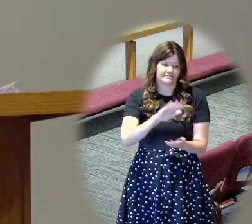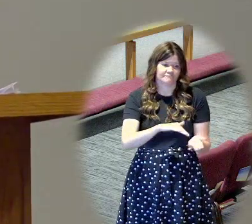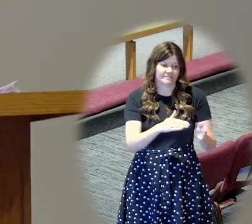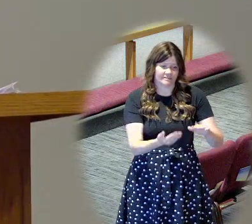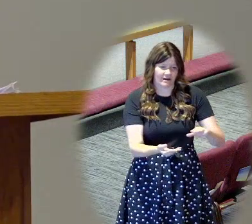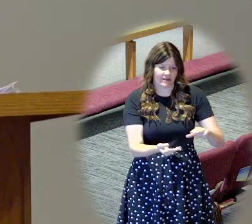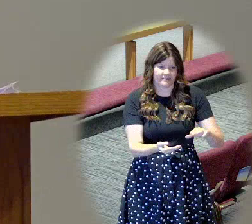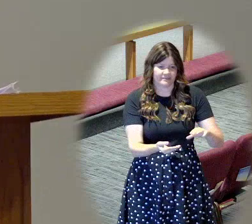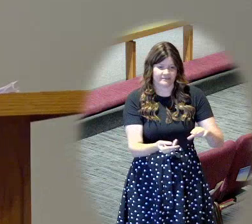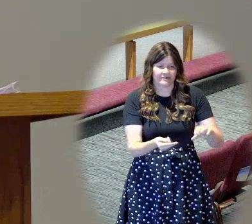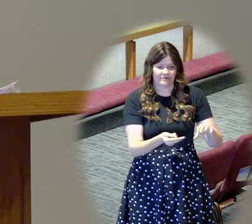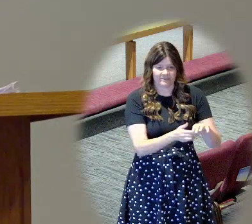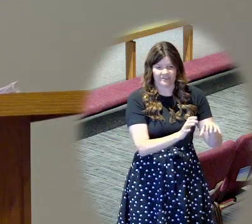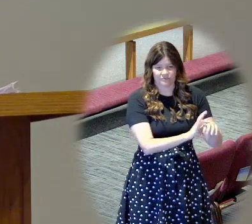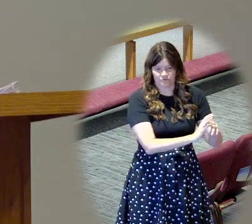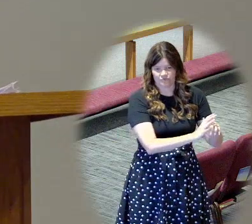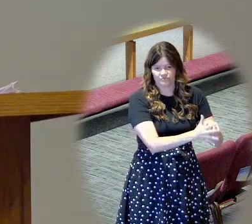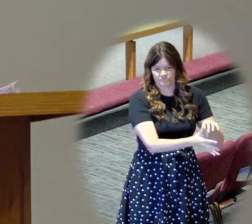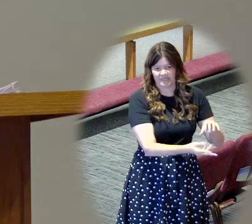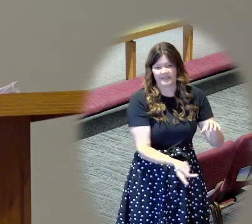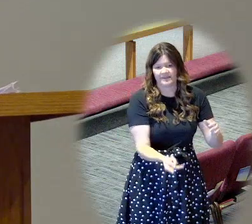tomb.